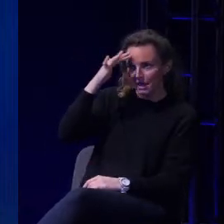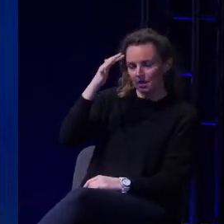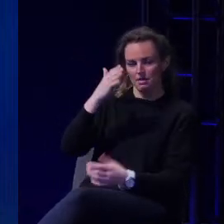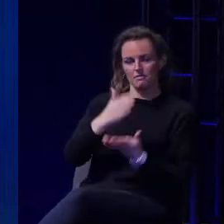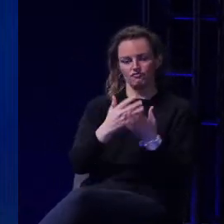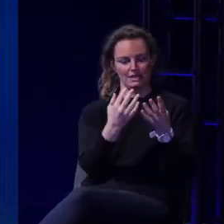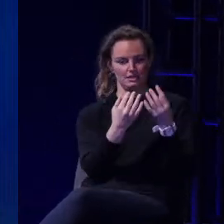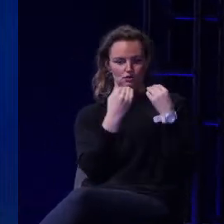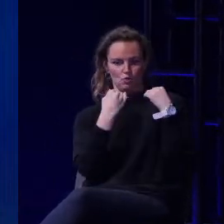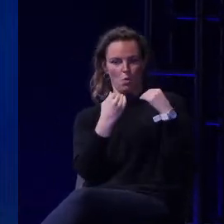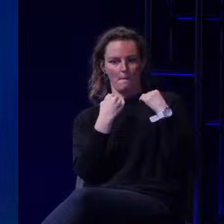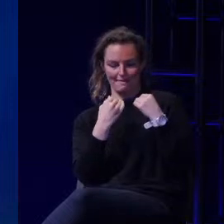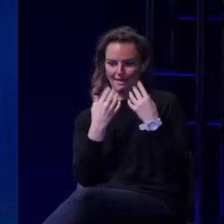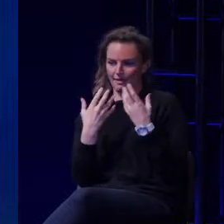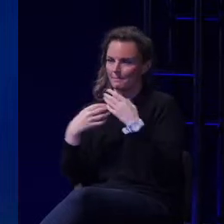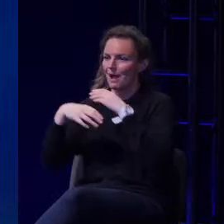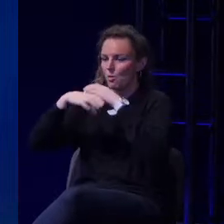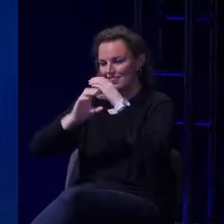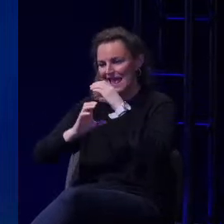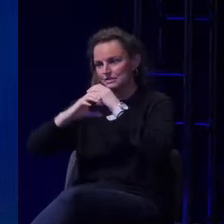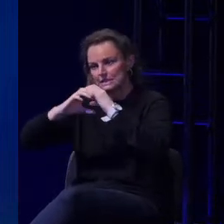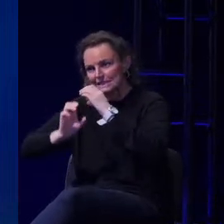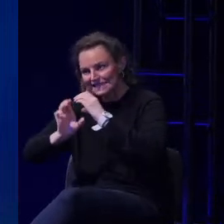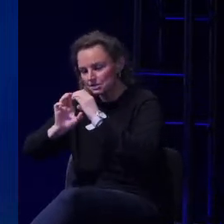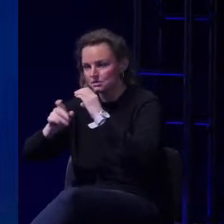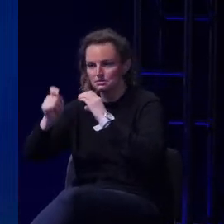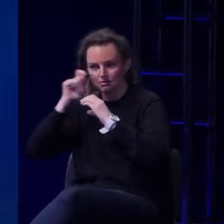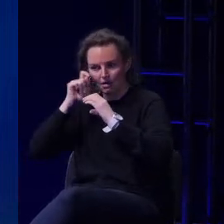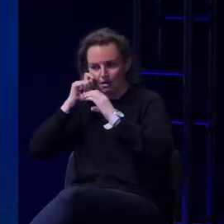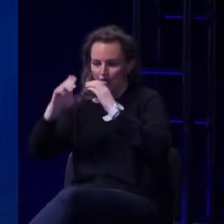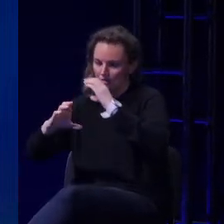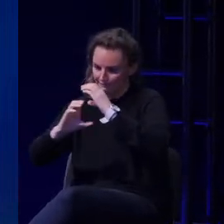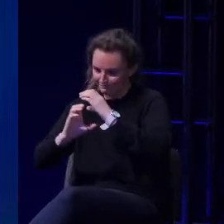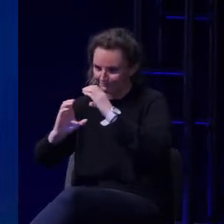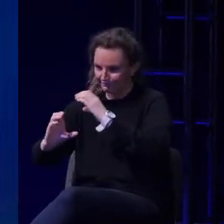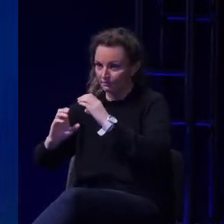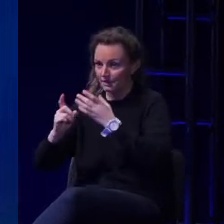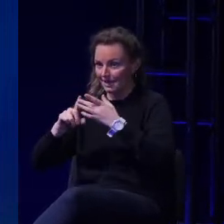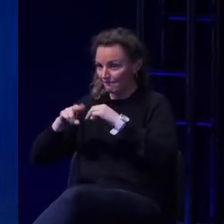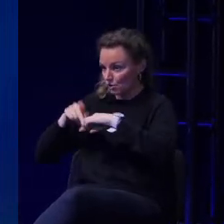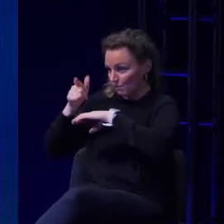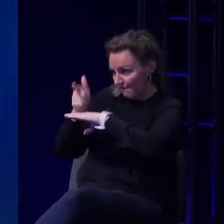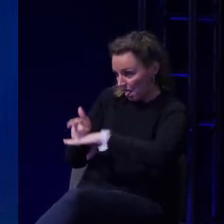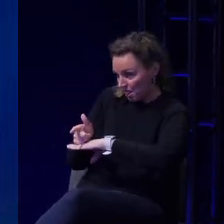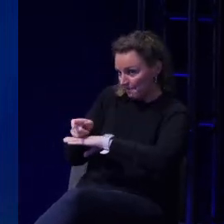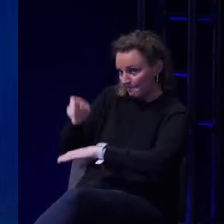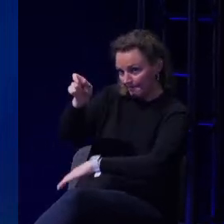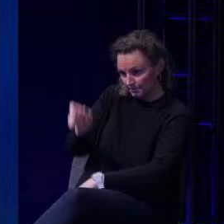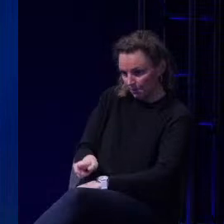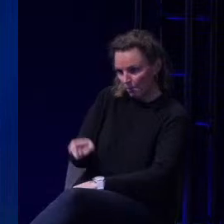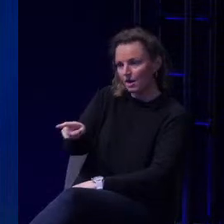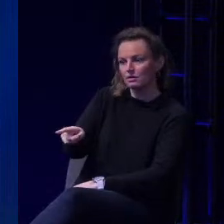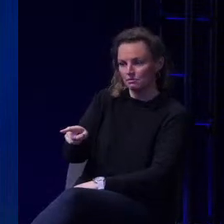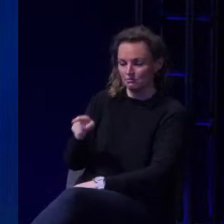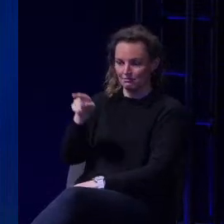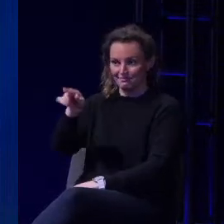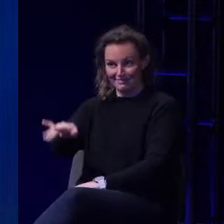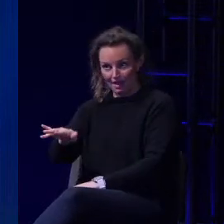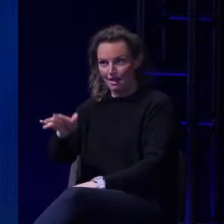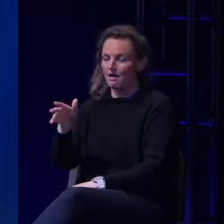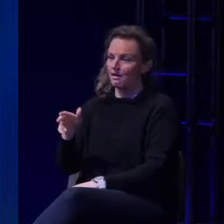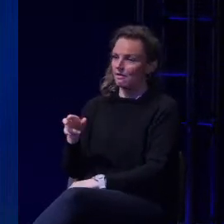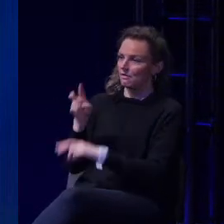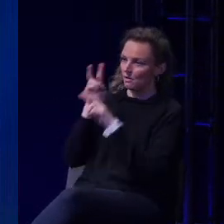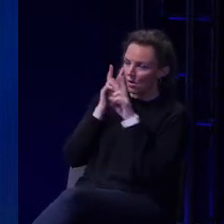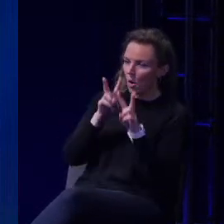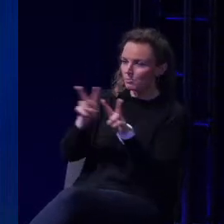taught me about lenses, and it really taught me about, you know, if you film someone right there on an observational